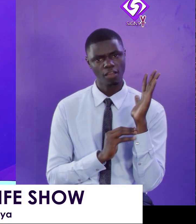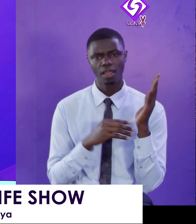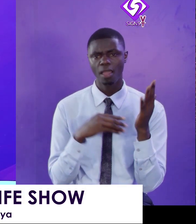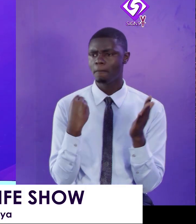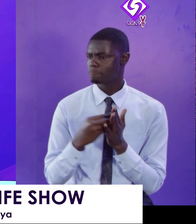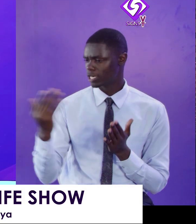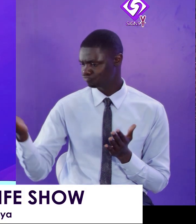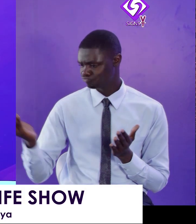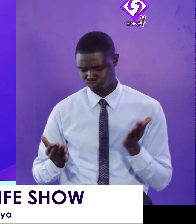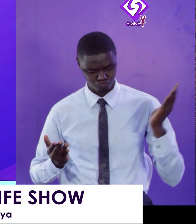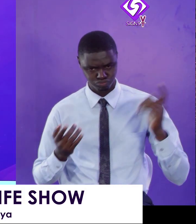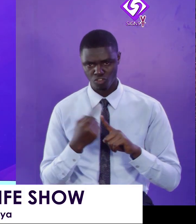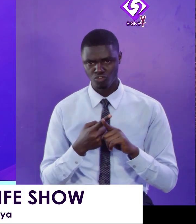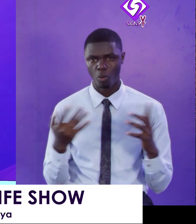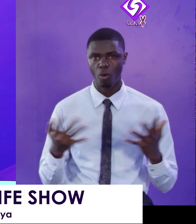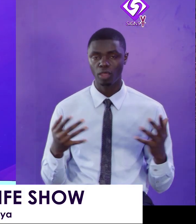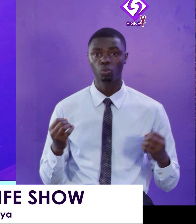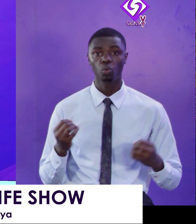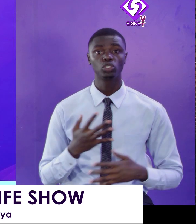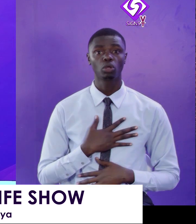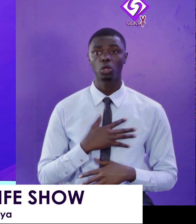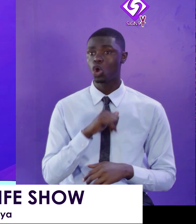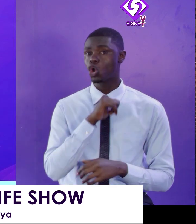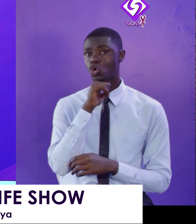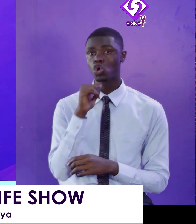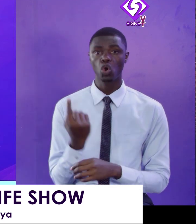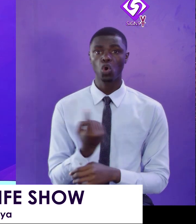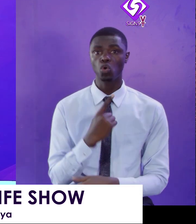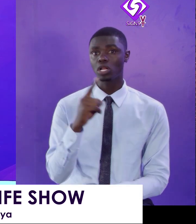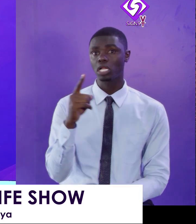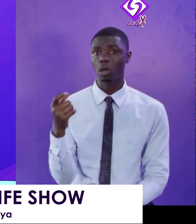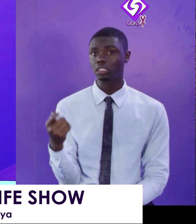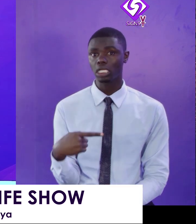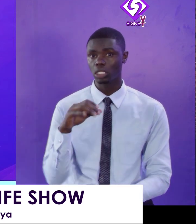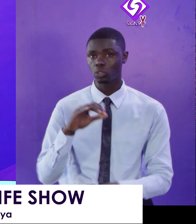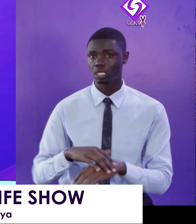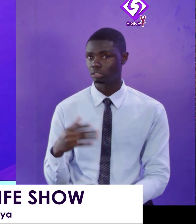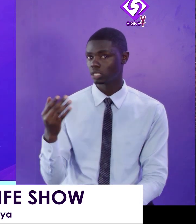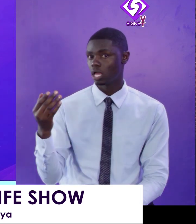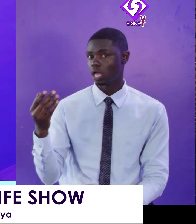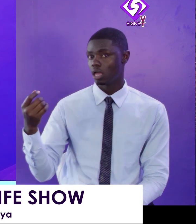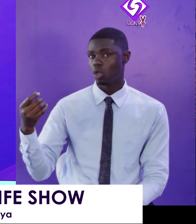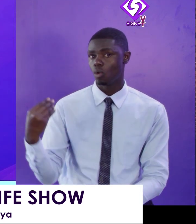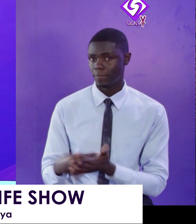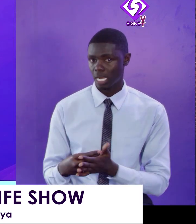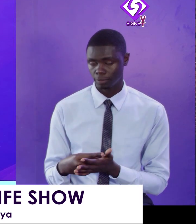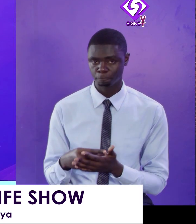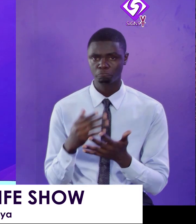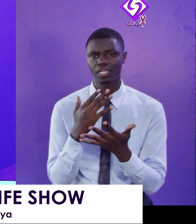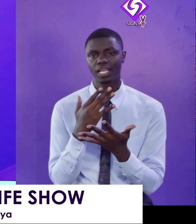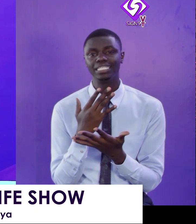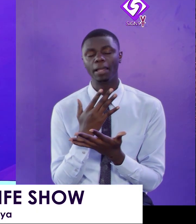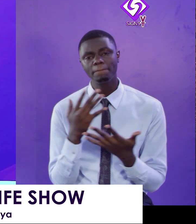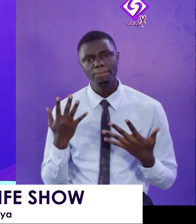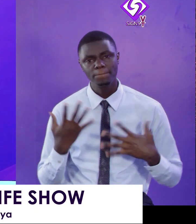You will be surprised that it's not just from that one source that you get your income from. Many of us have